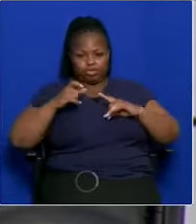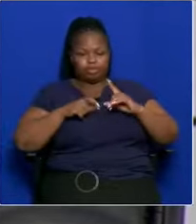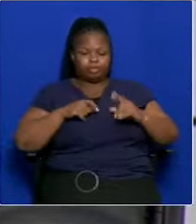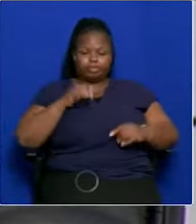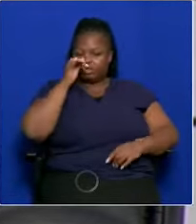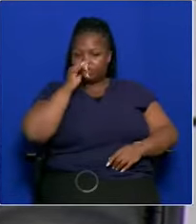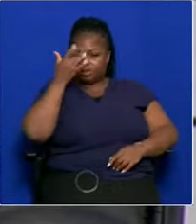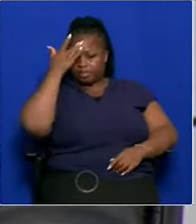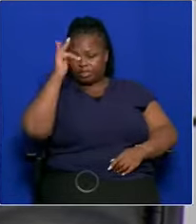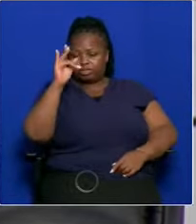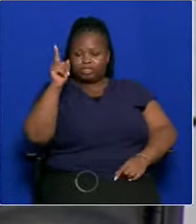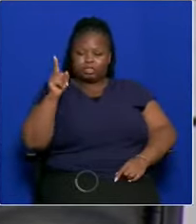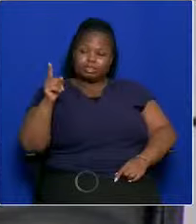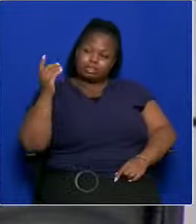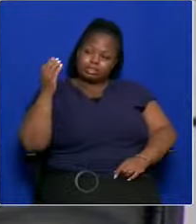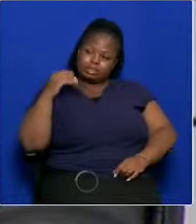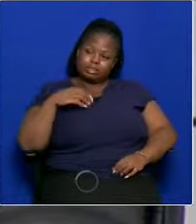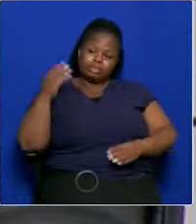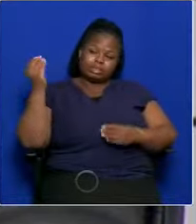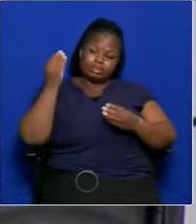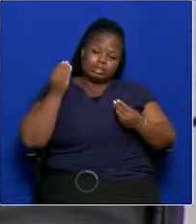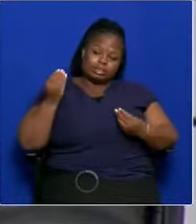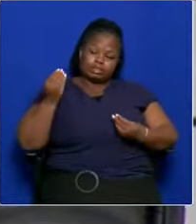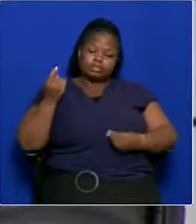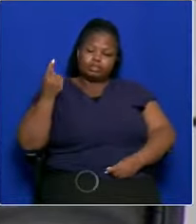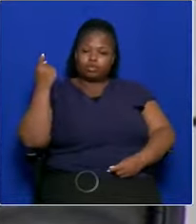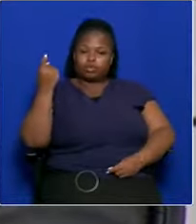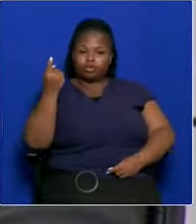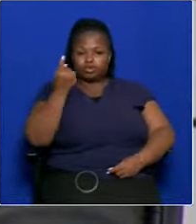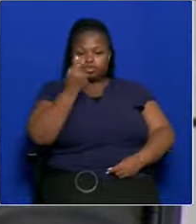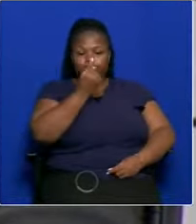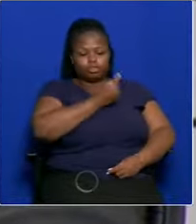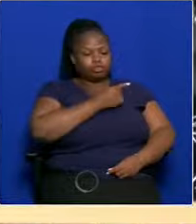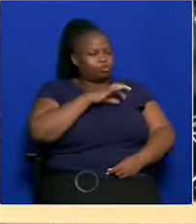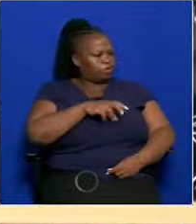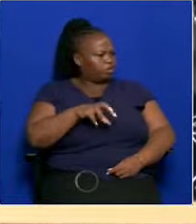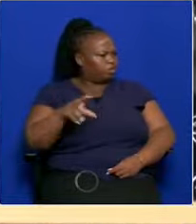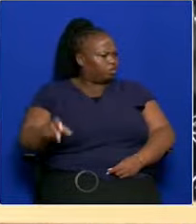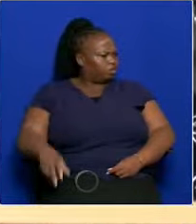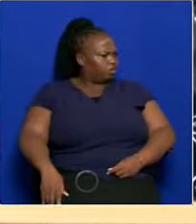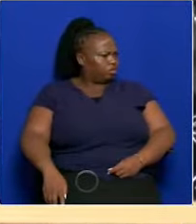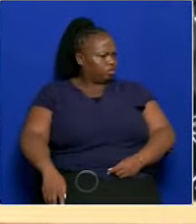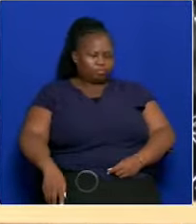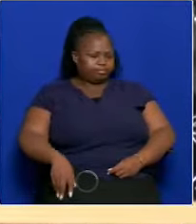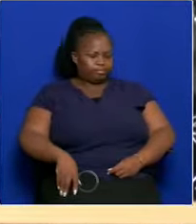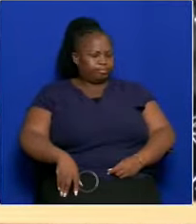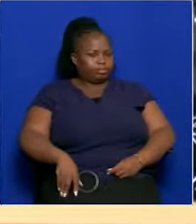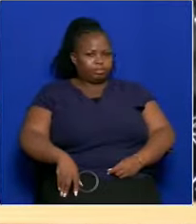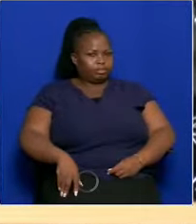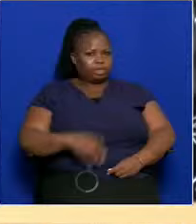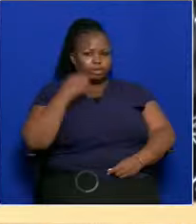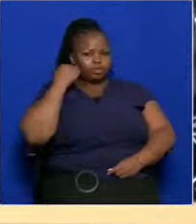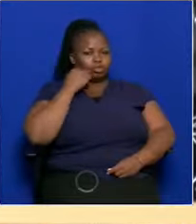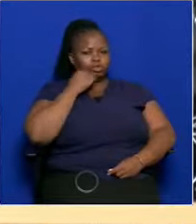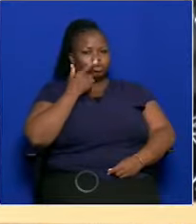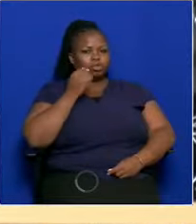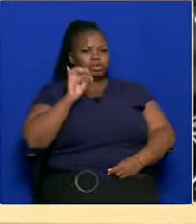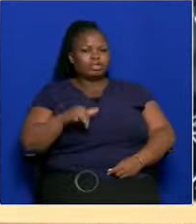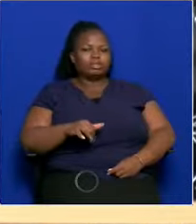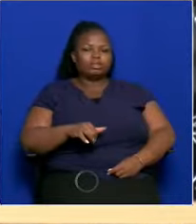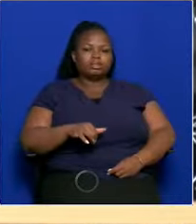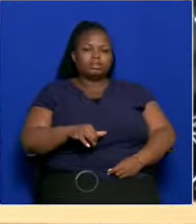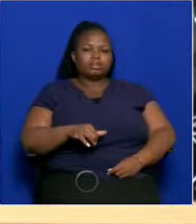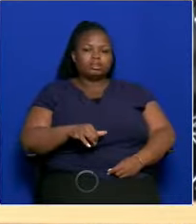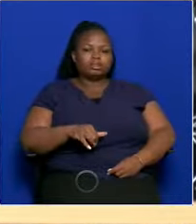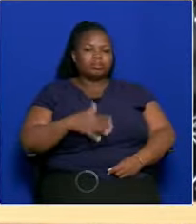stats of each and every province. General, I'm very sorry to do this. I'm not trying to be impatient with